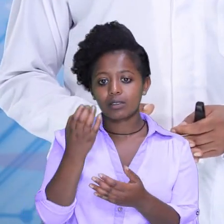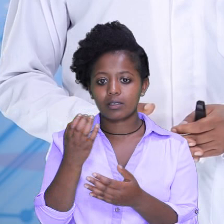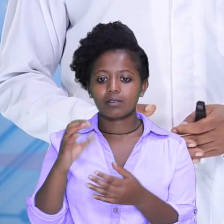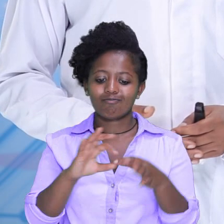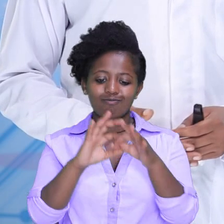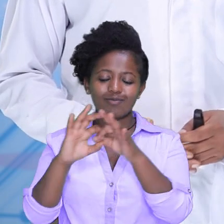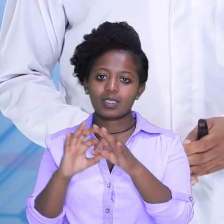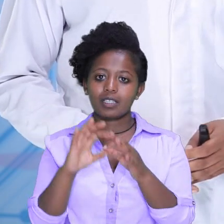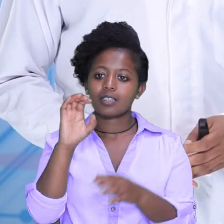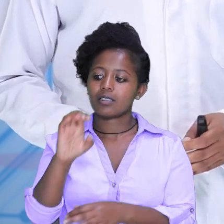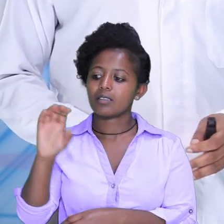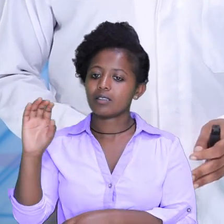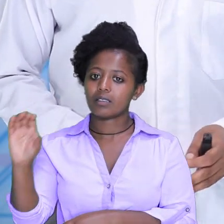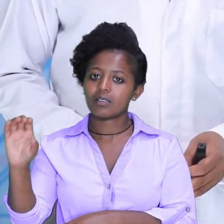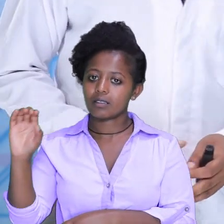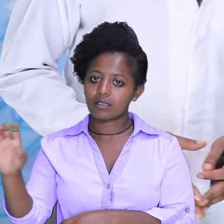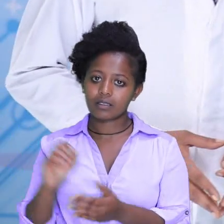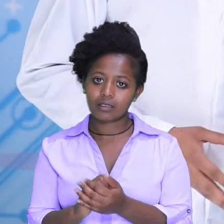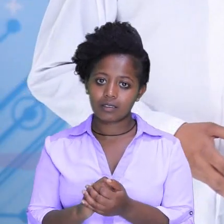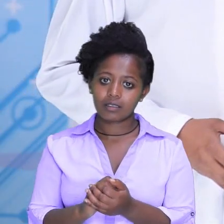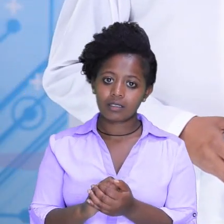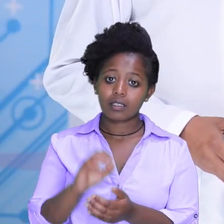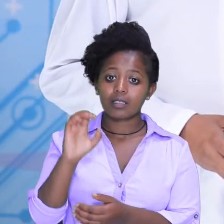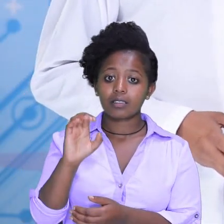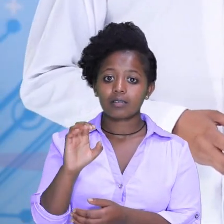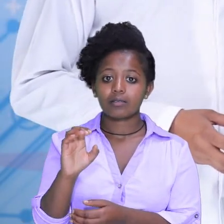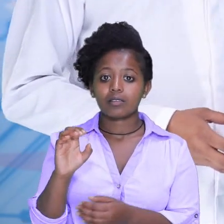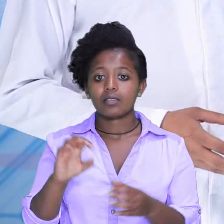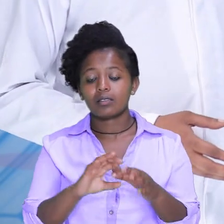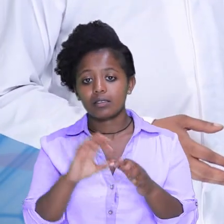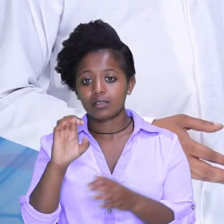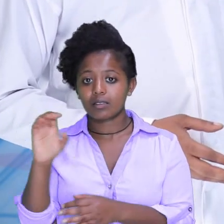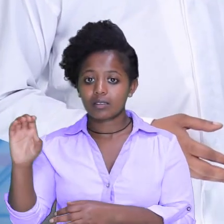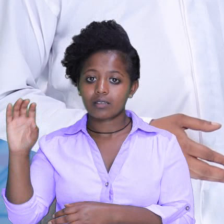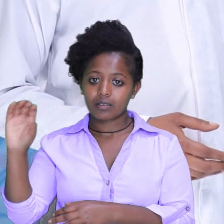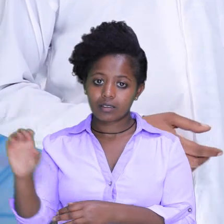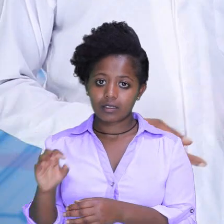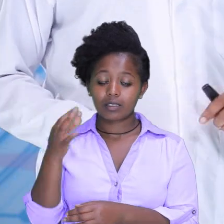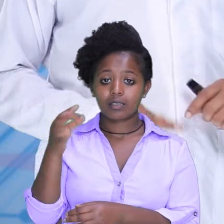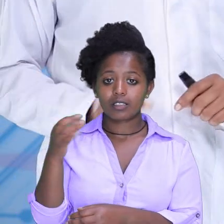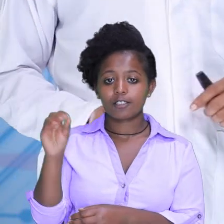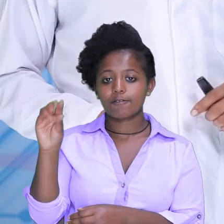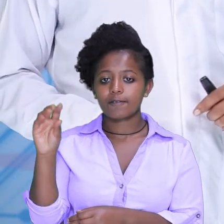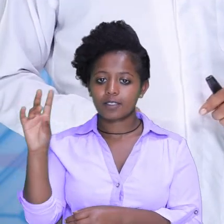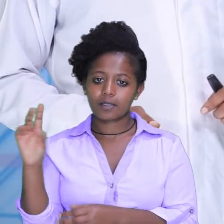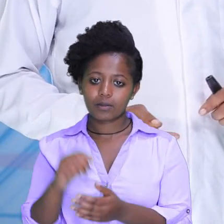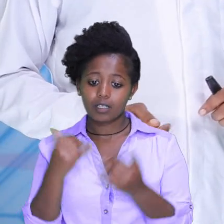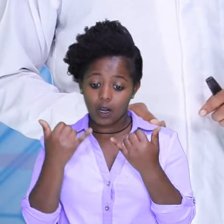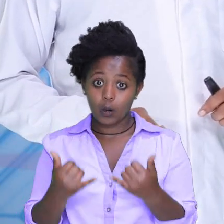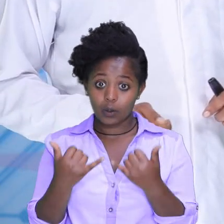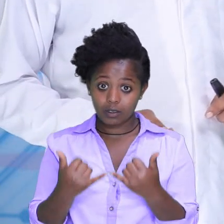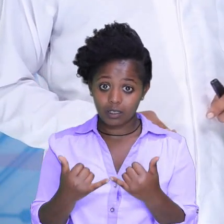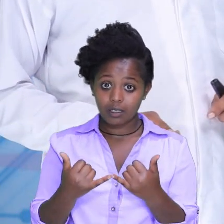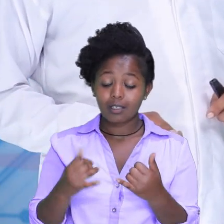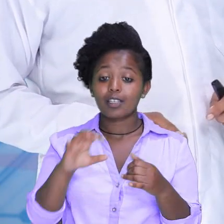Community, EEC. European Economic Community was formed in 1957. Nowadays,